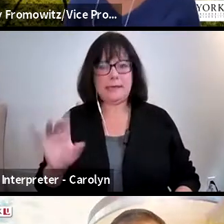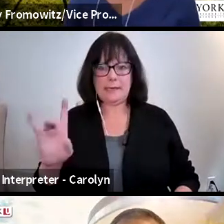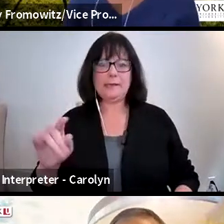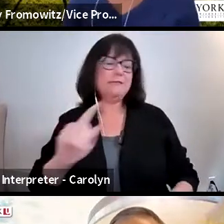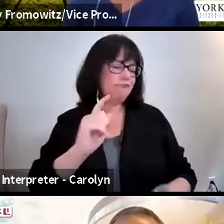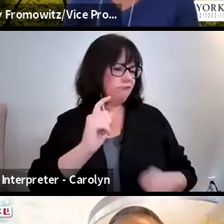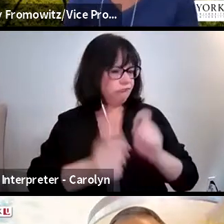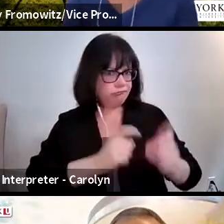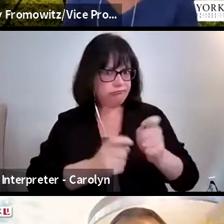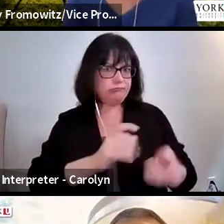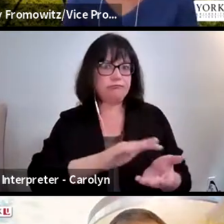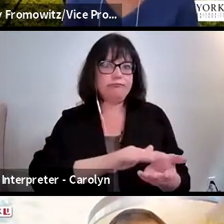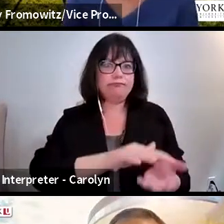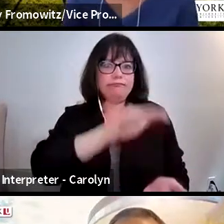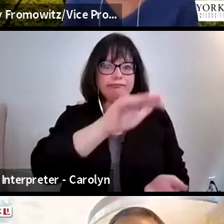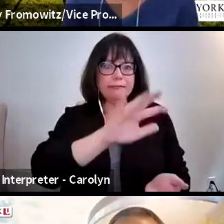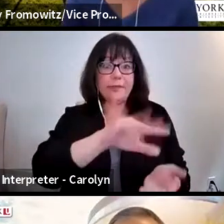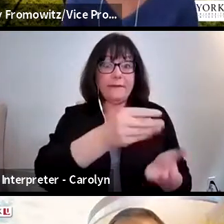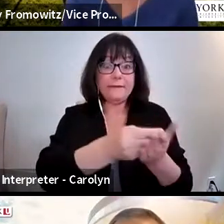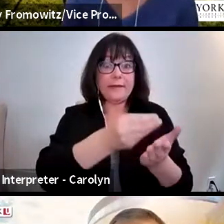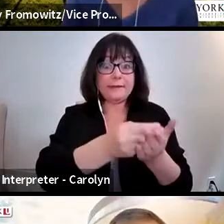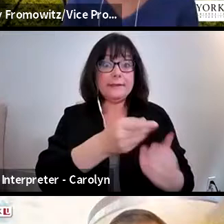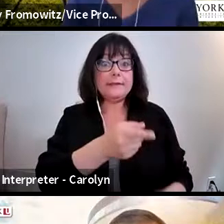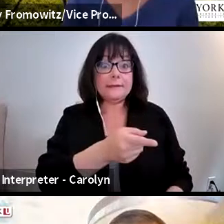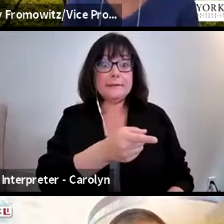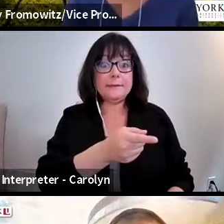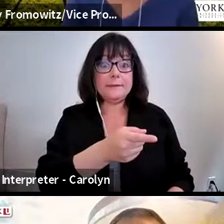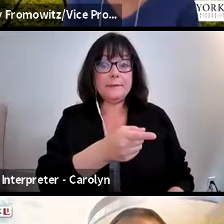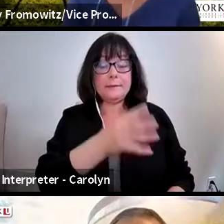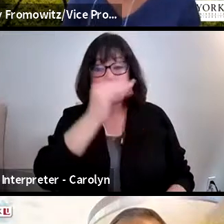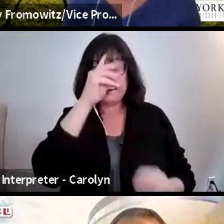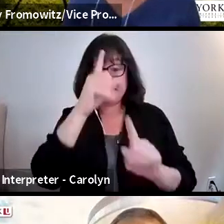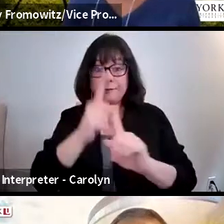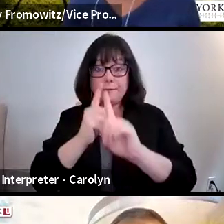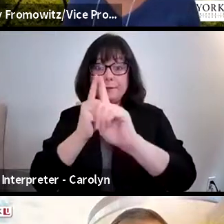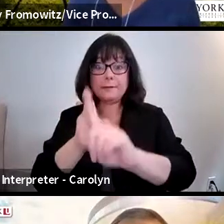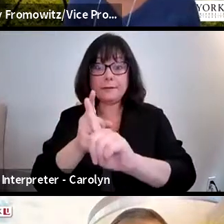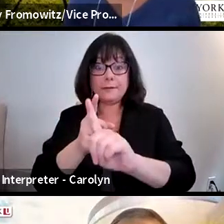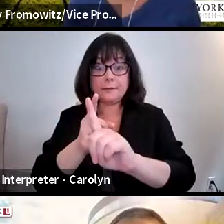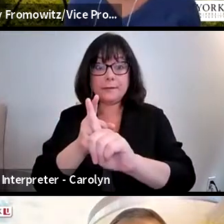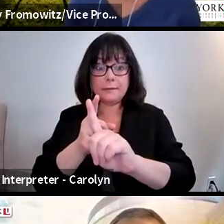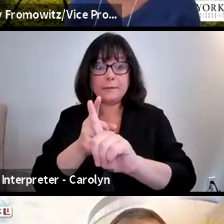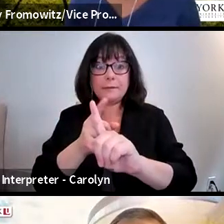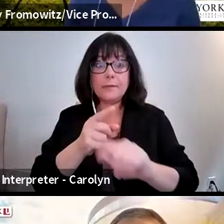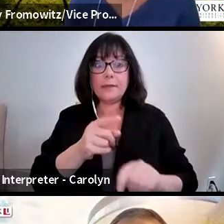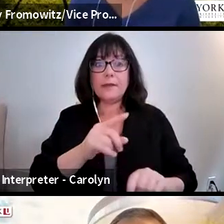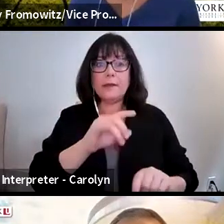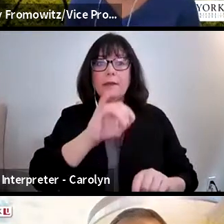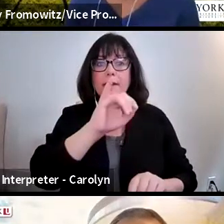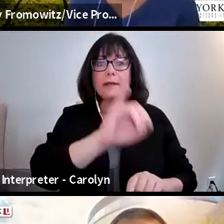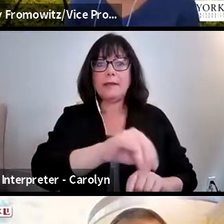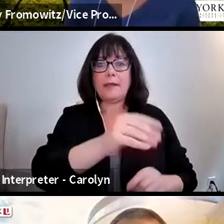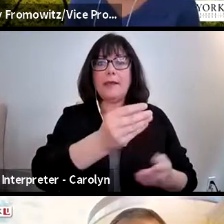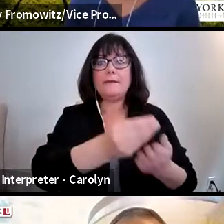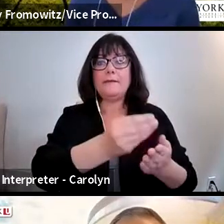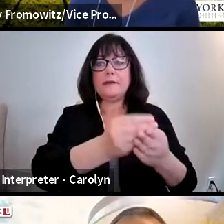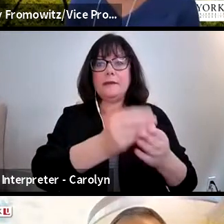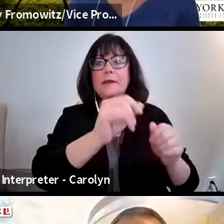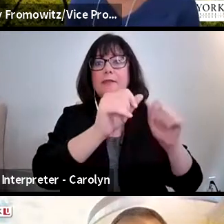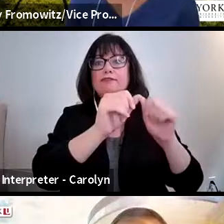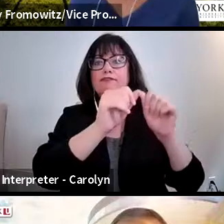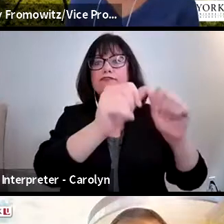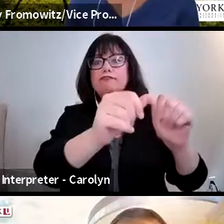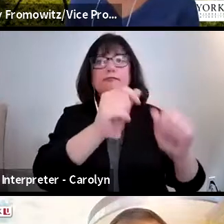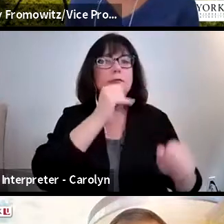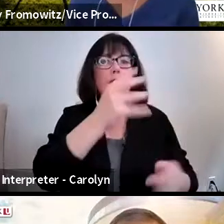And the goal was to contribute to it so that it would sustain longer than just the immediate pressures